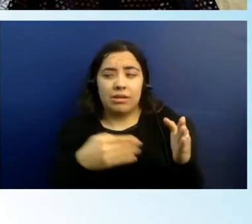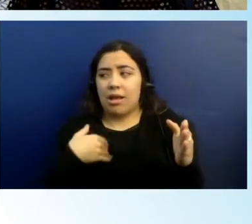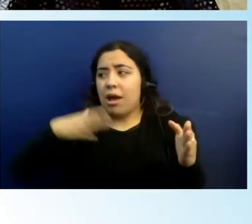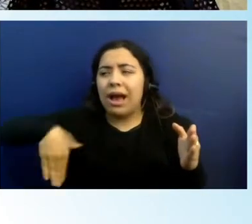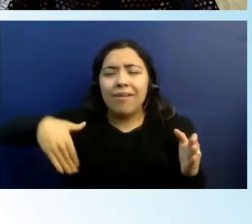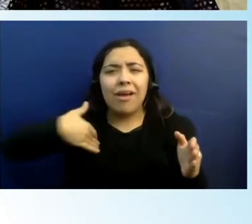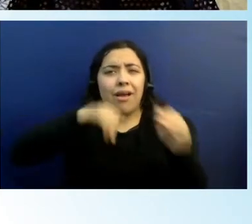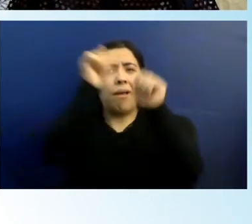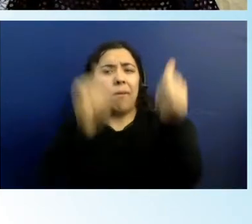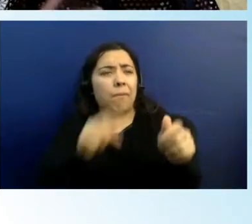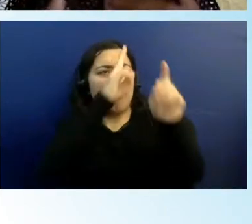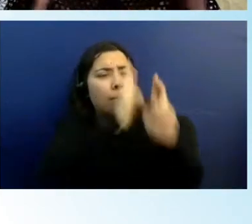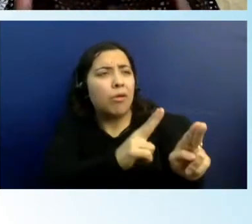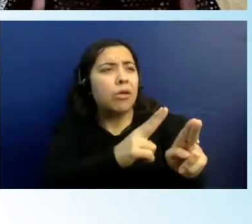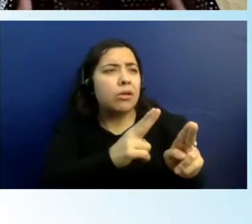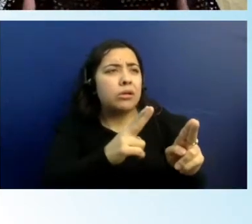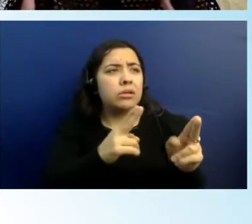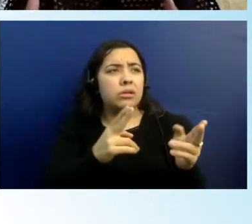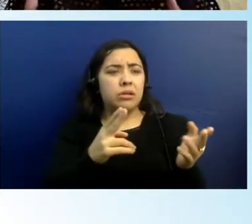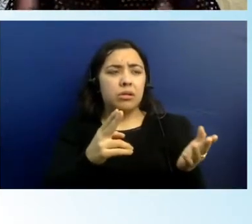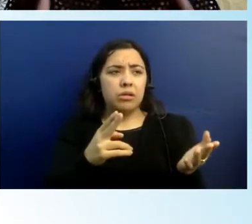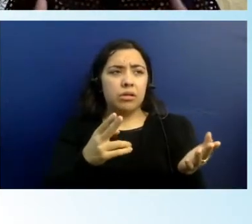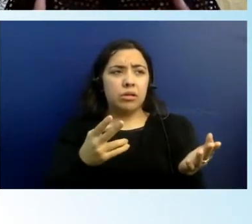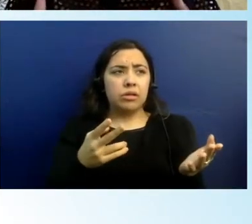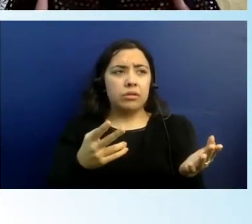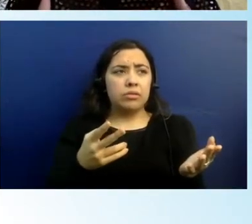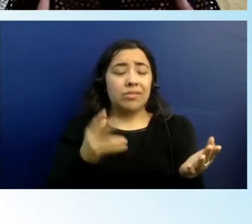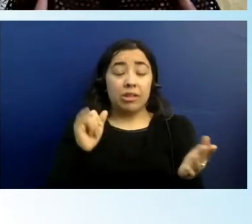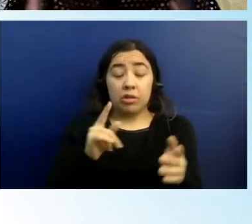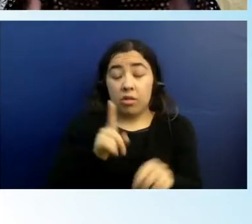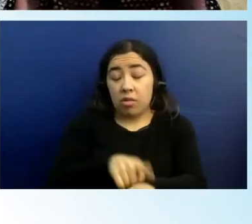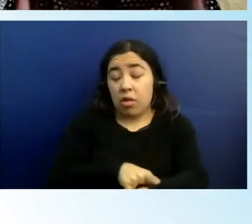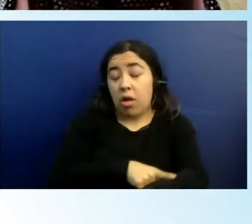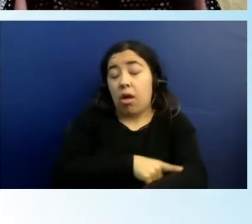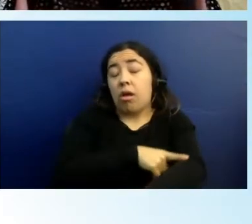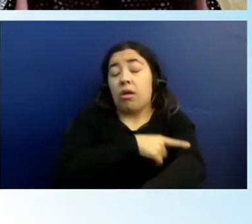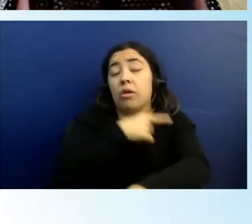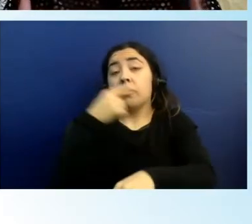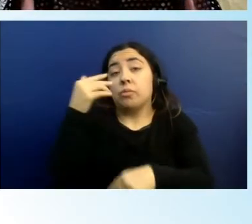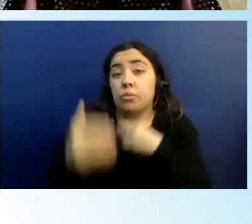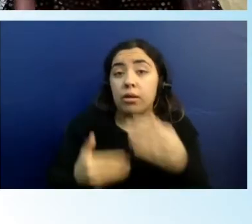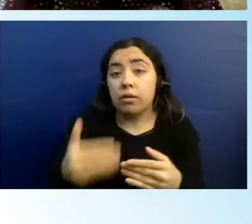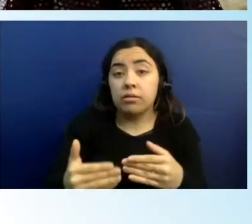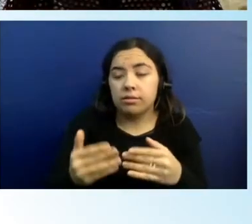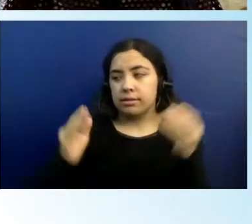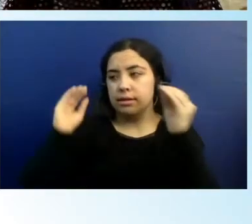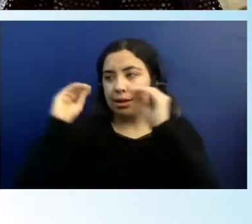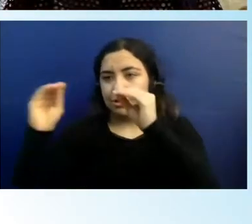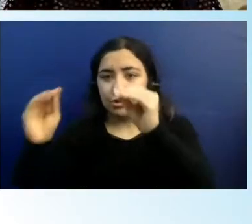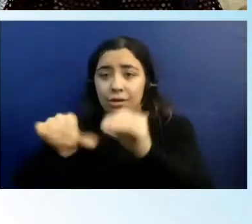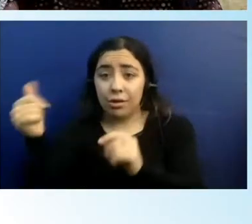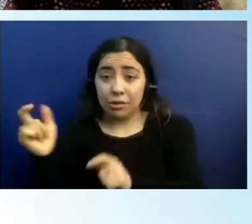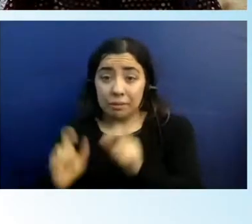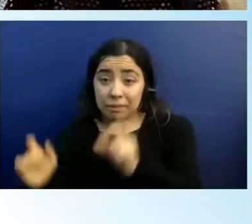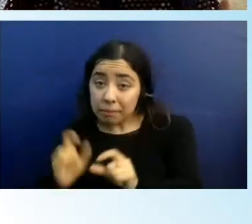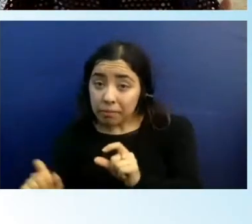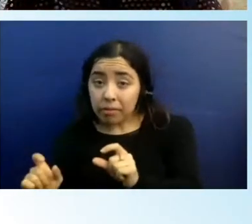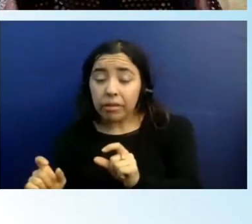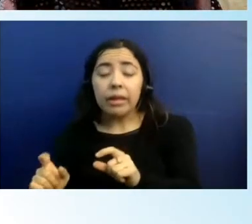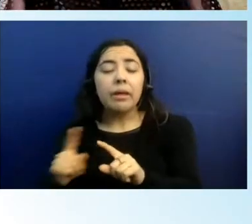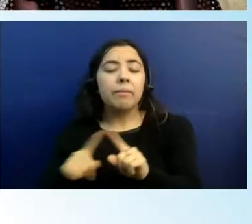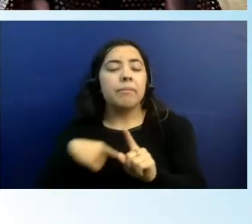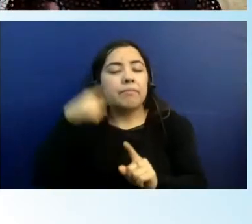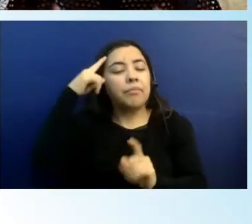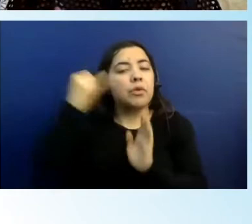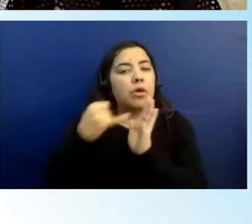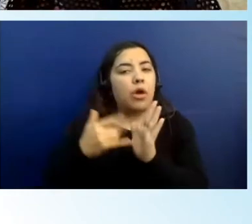not monumental. That's a much longer process of educating. And I think that artists also play a role in that.